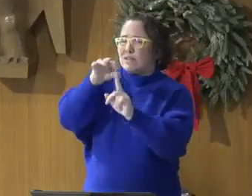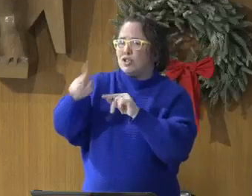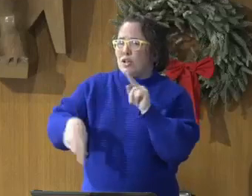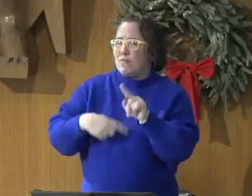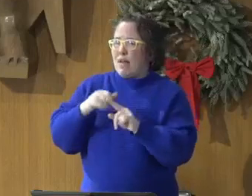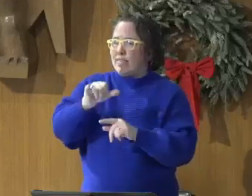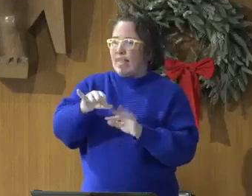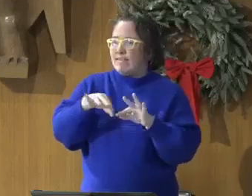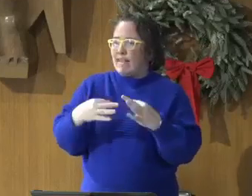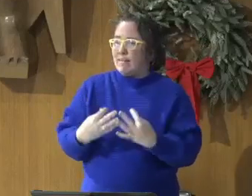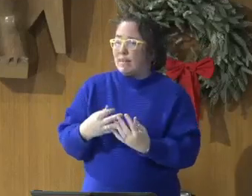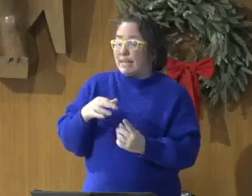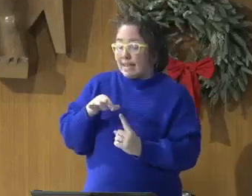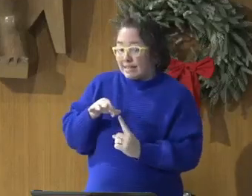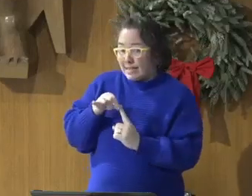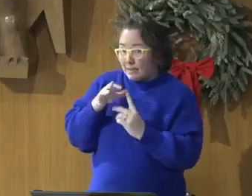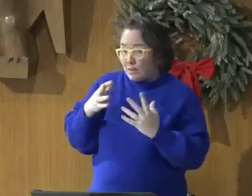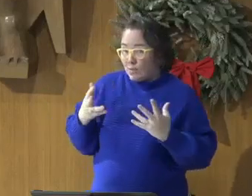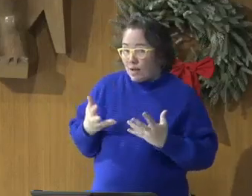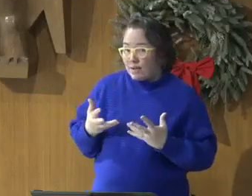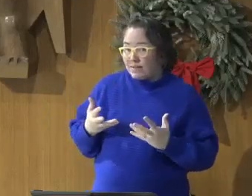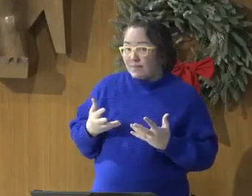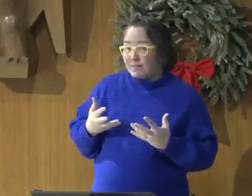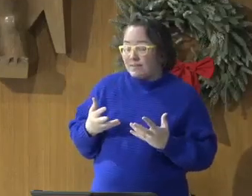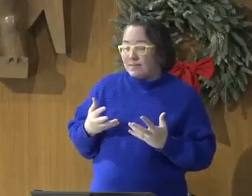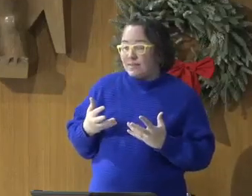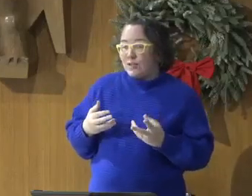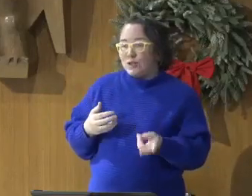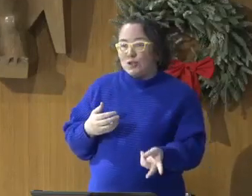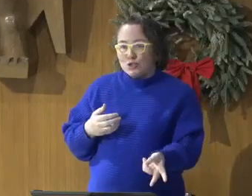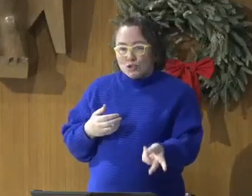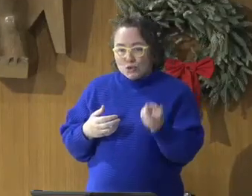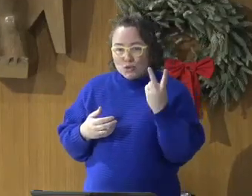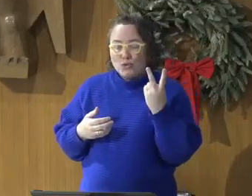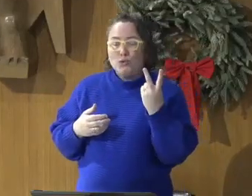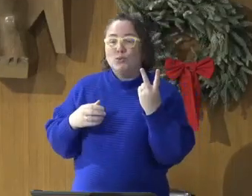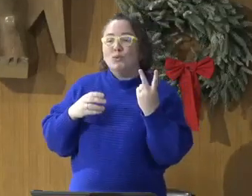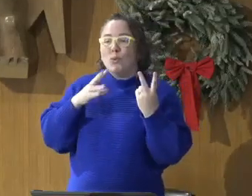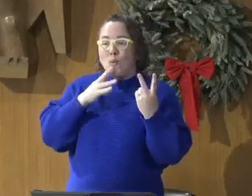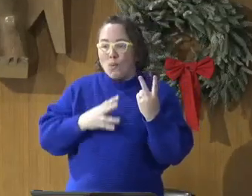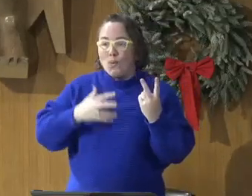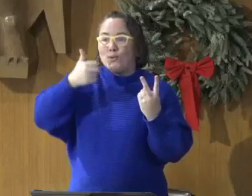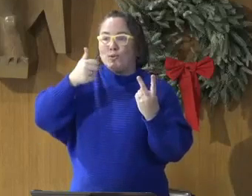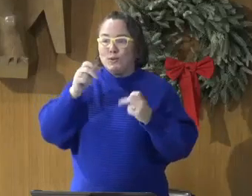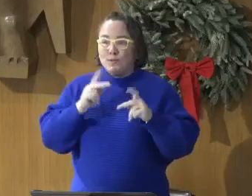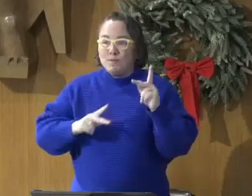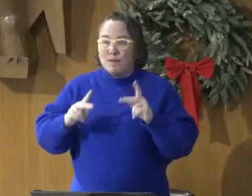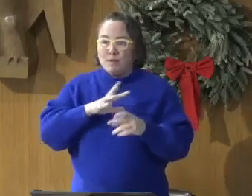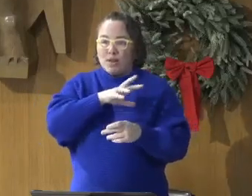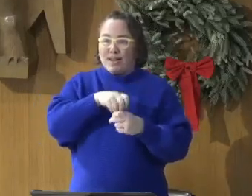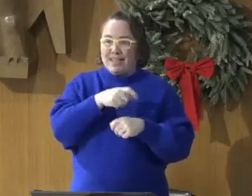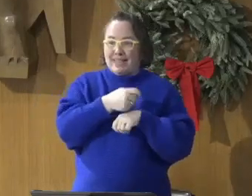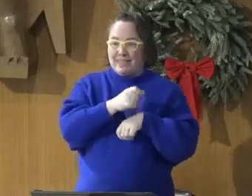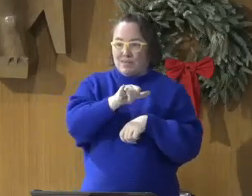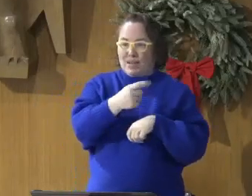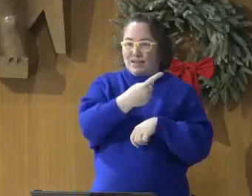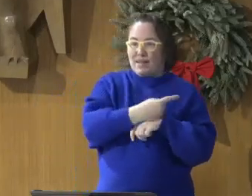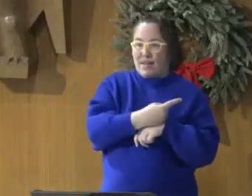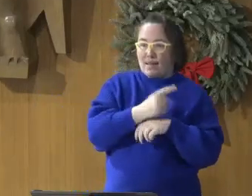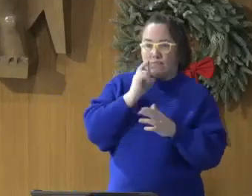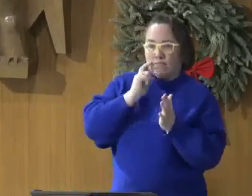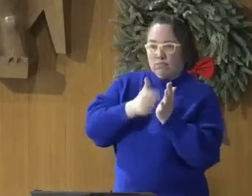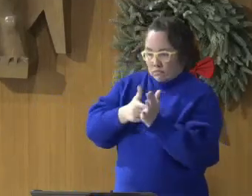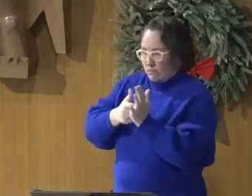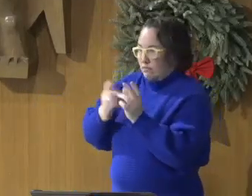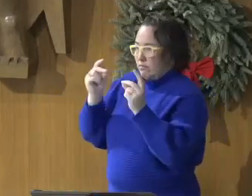family, and yet, there were two elders in the space that day who